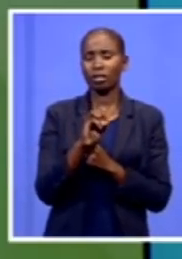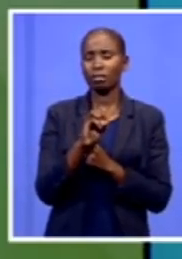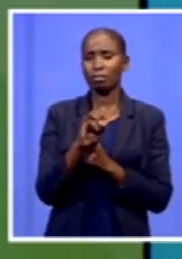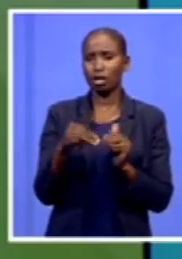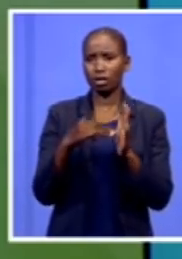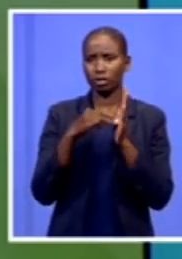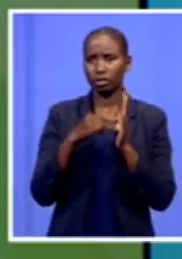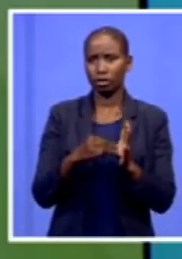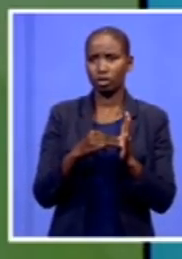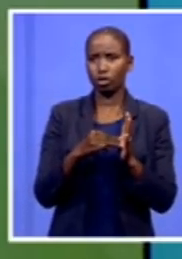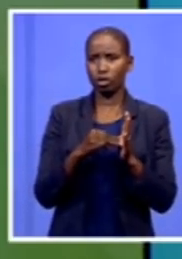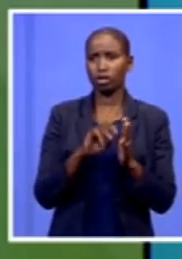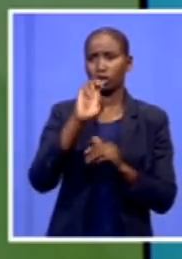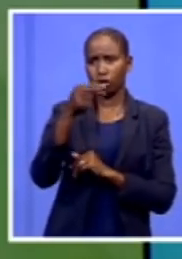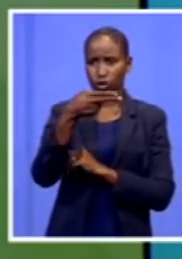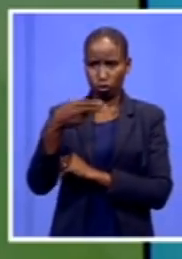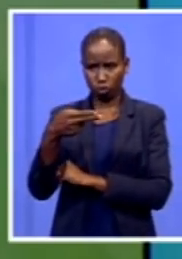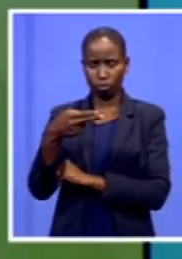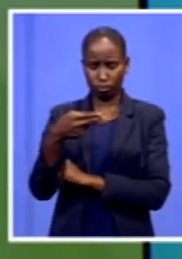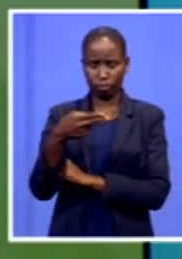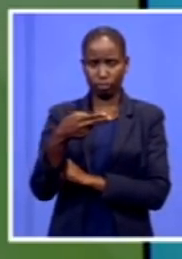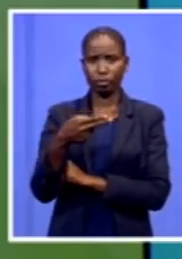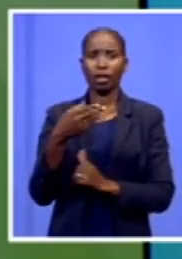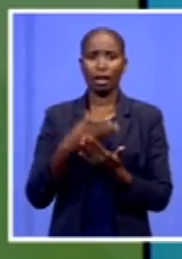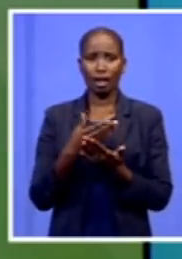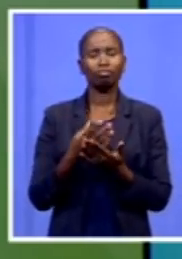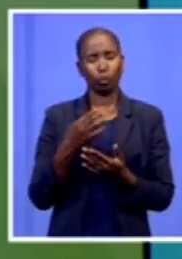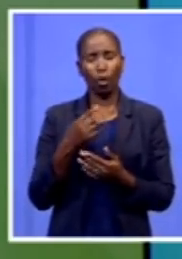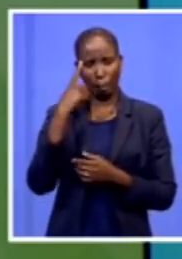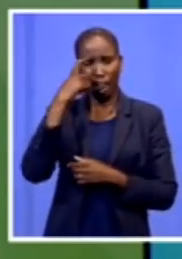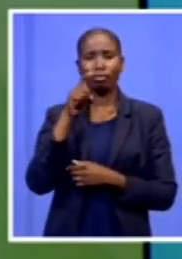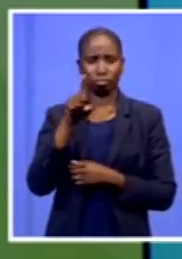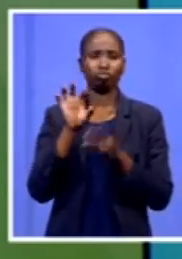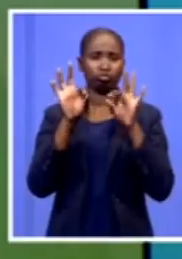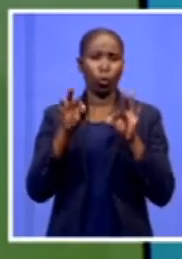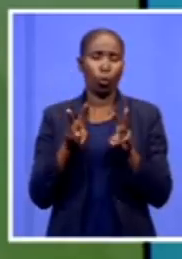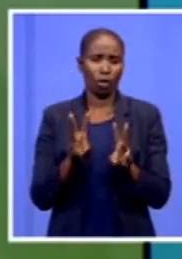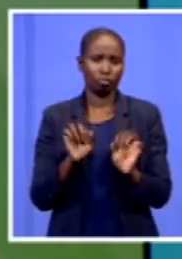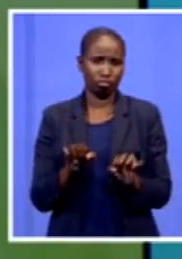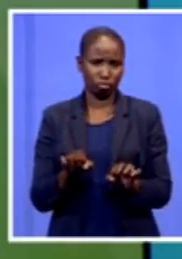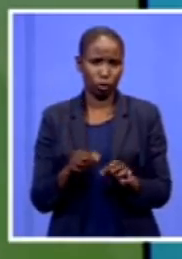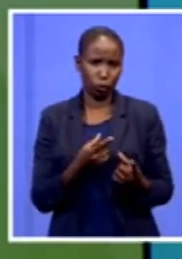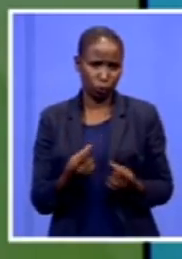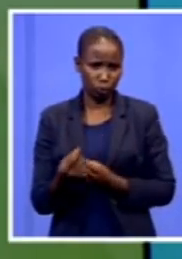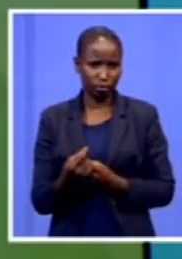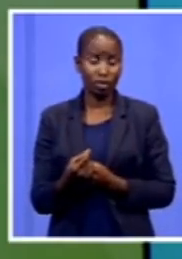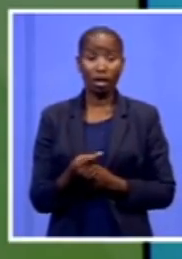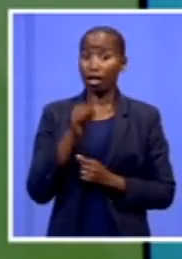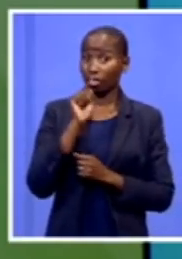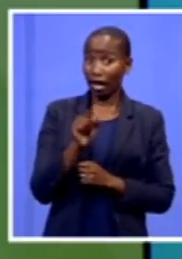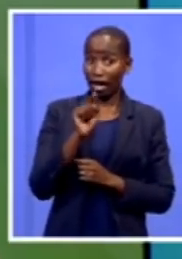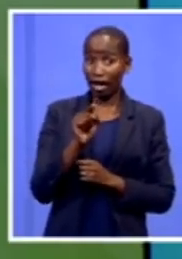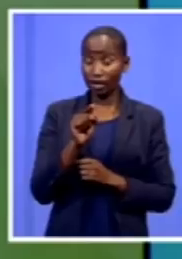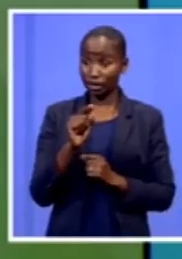we are deeply convinced it's the right way to go. And indeed, I consider this not only as a major step forward in the fight against the